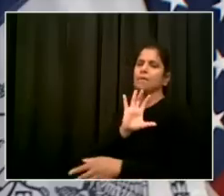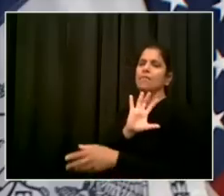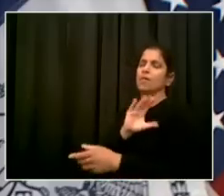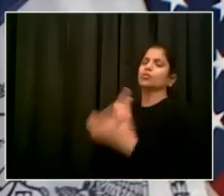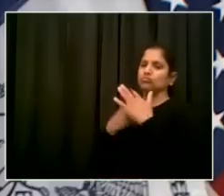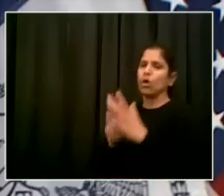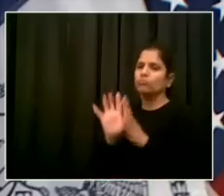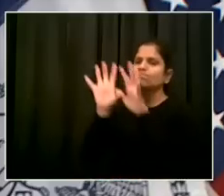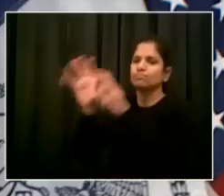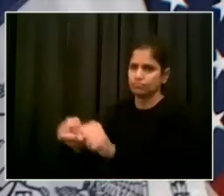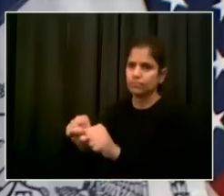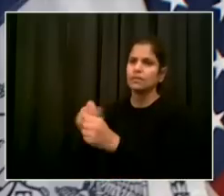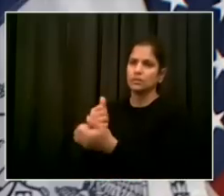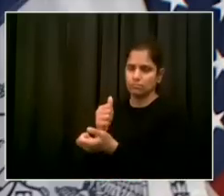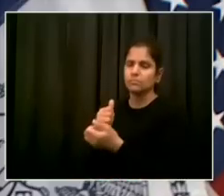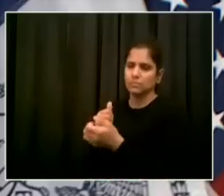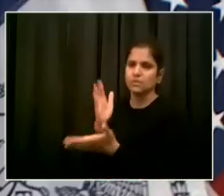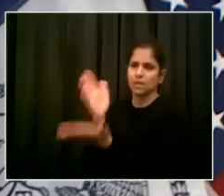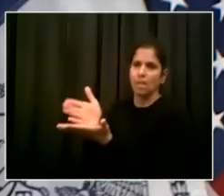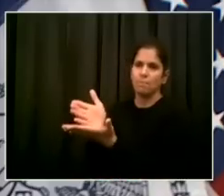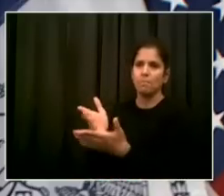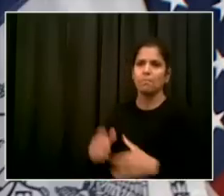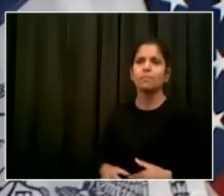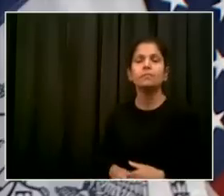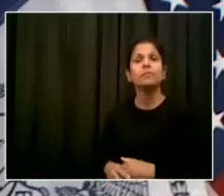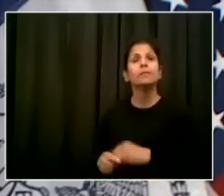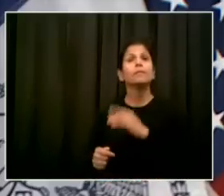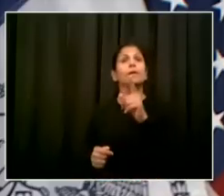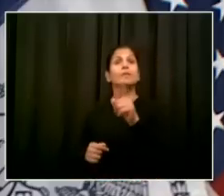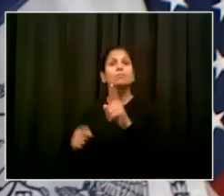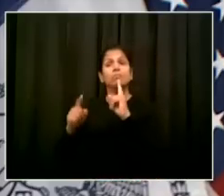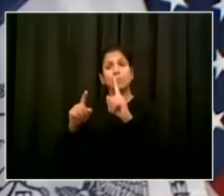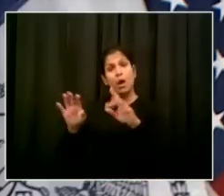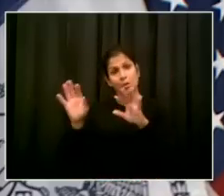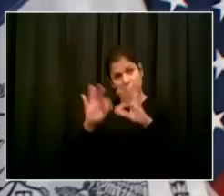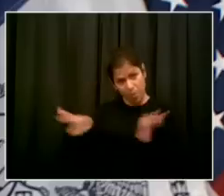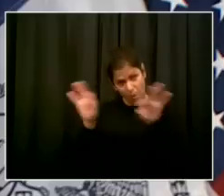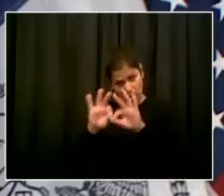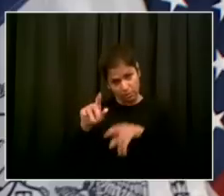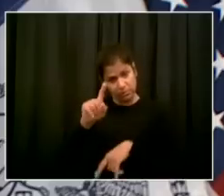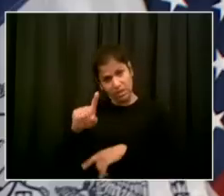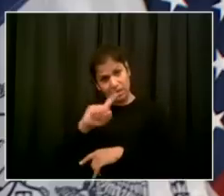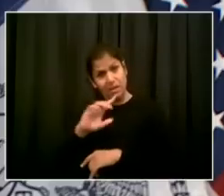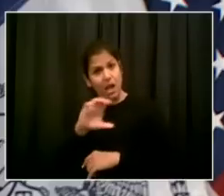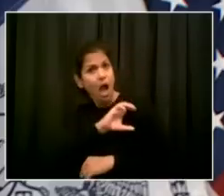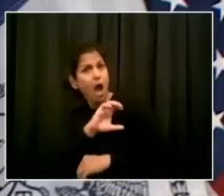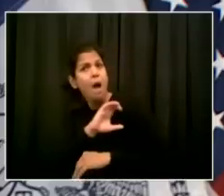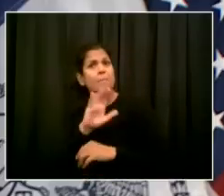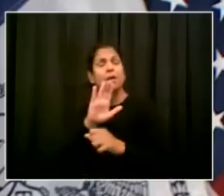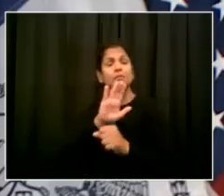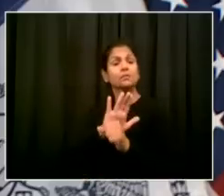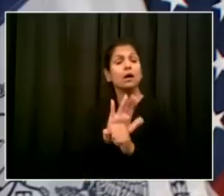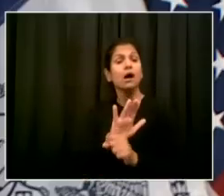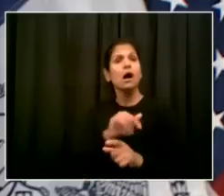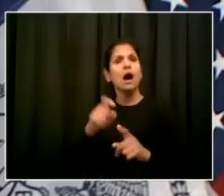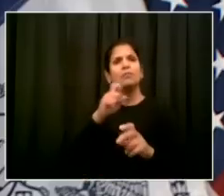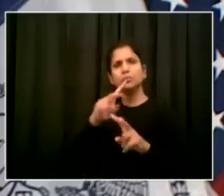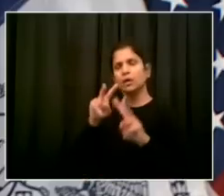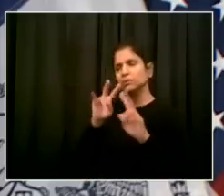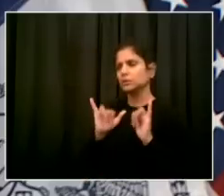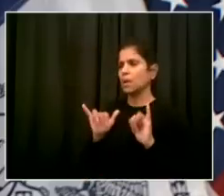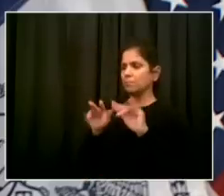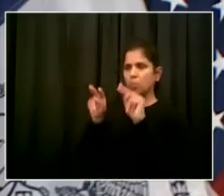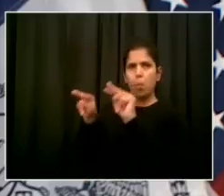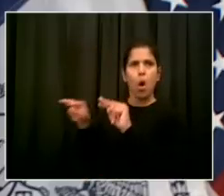consistency of response. We have to ensure that all communities are treated the same way. I think we had a difference last night than the night before.